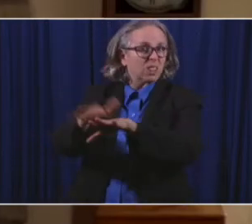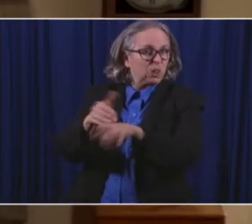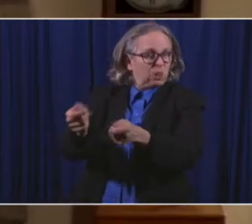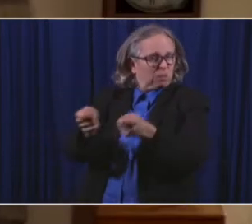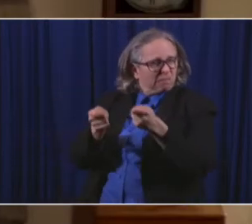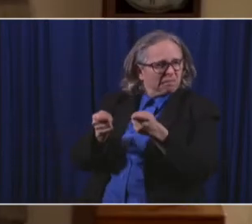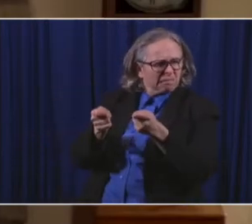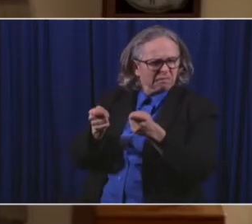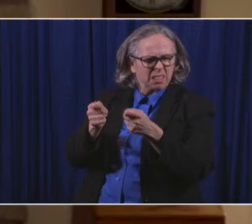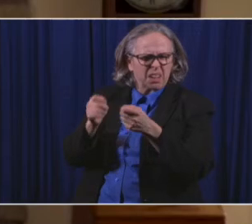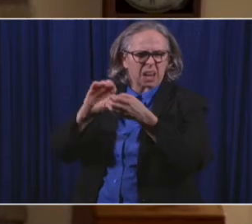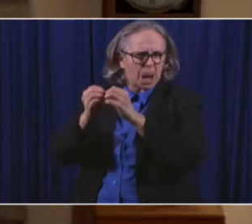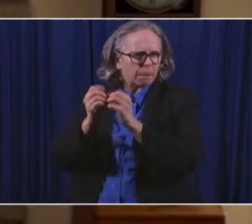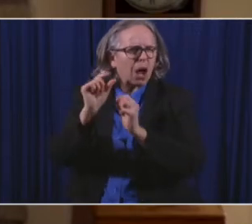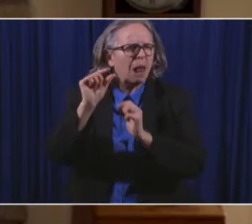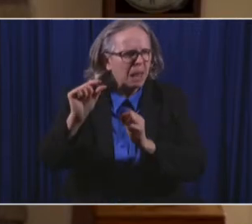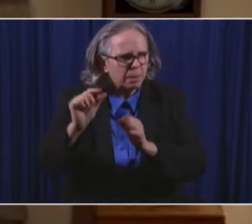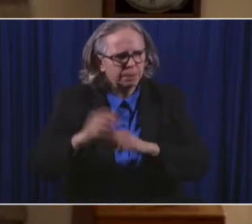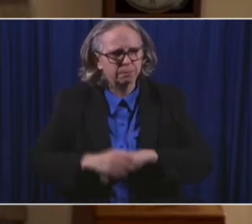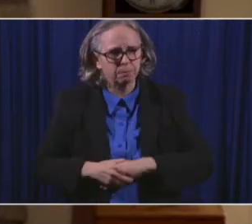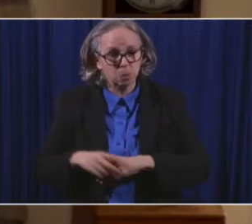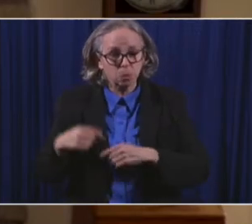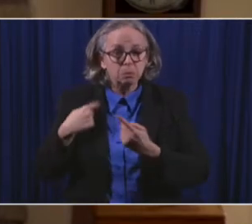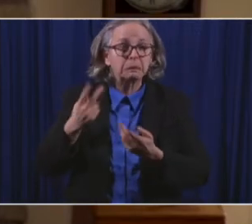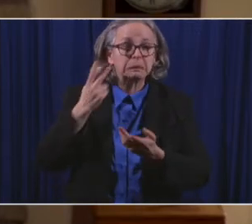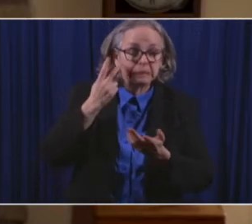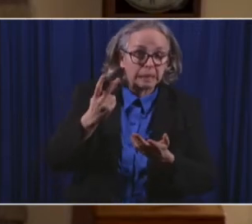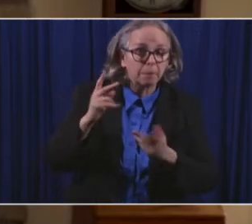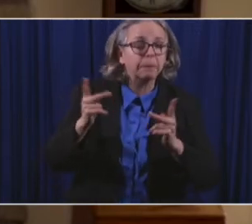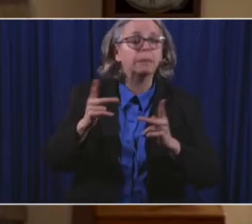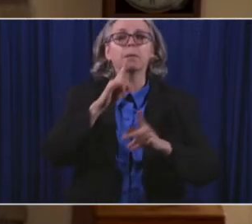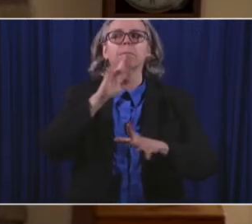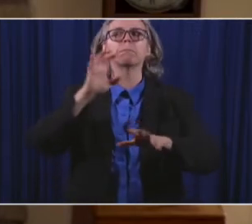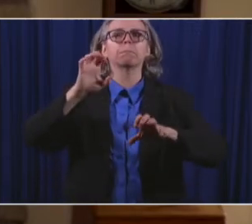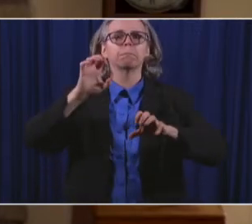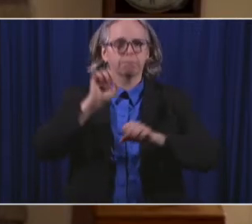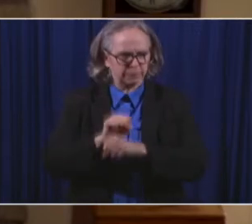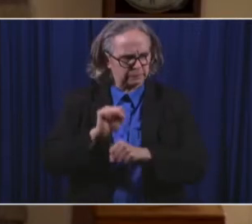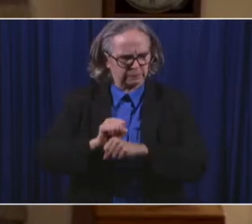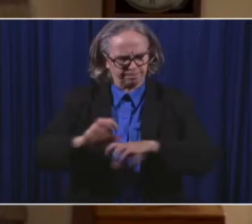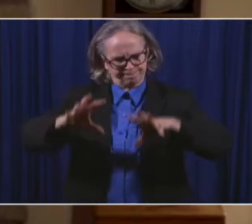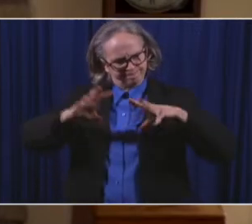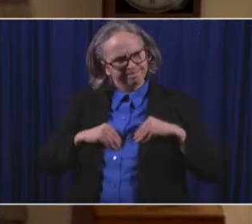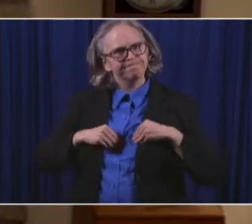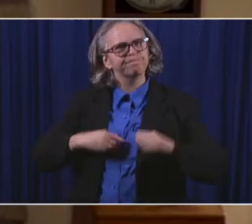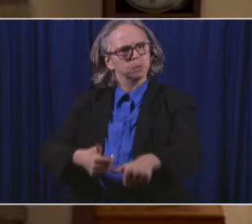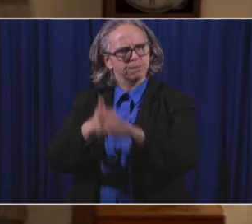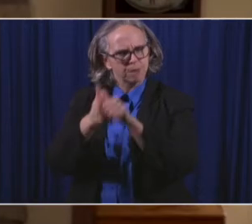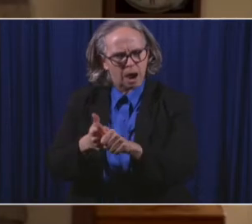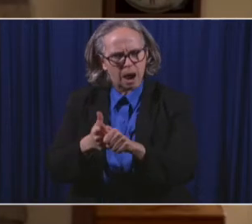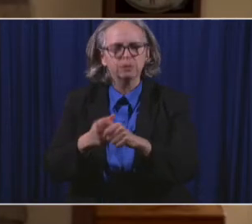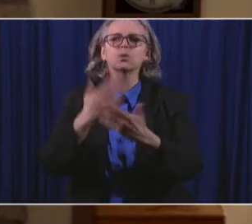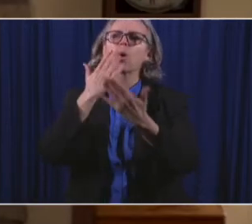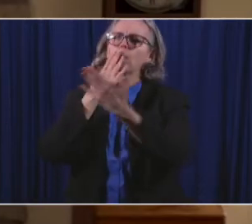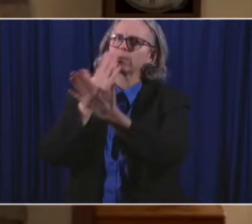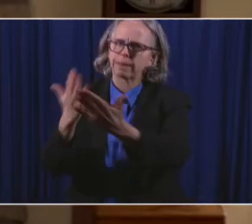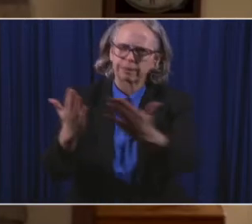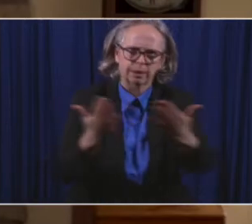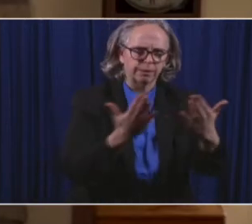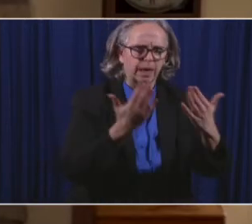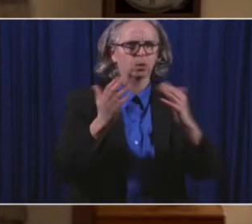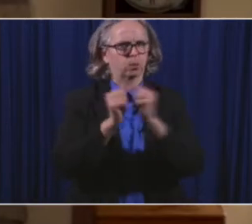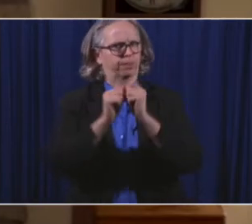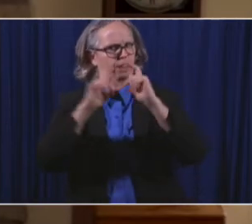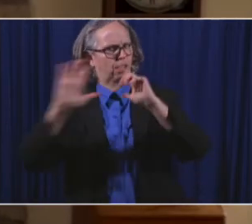state. We thank everyone for doing that. We think those two things have slowed this rate of increase, but it is still at a